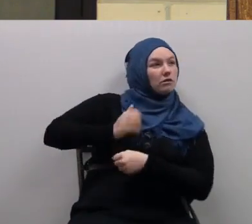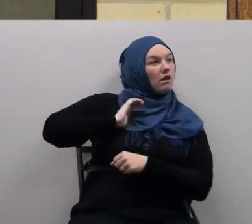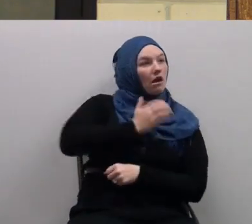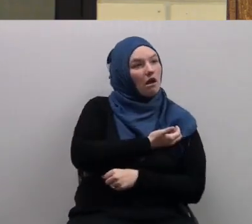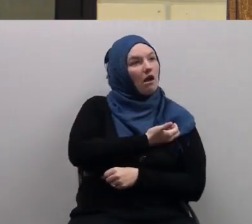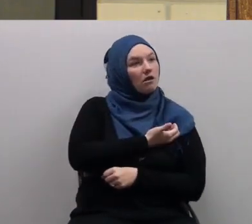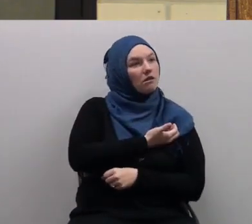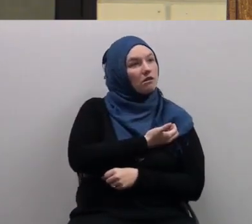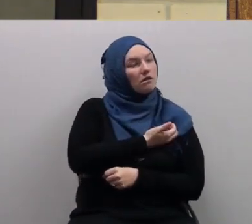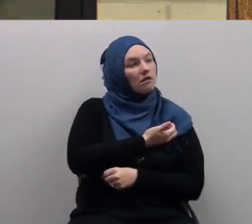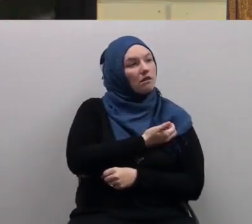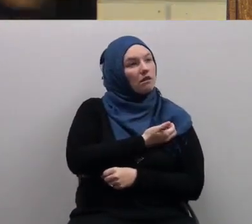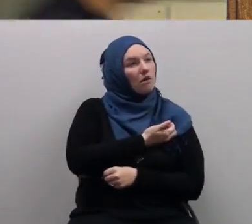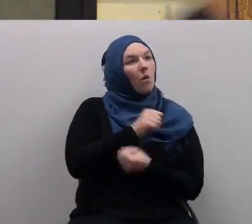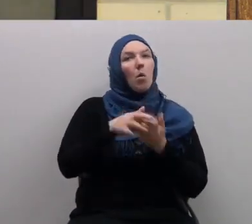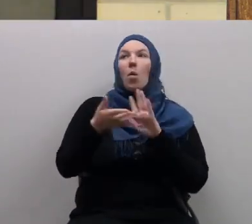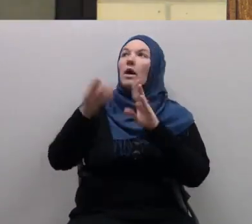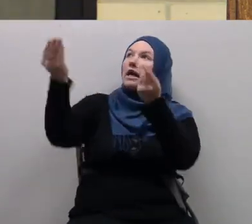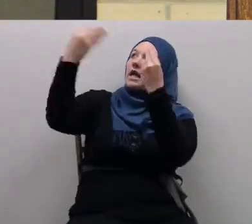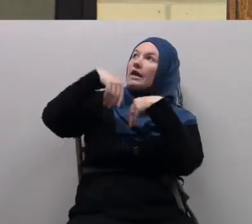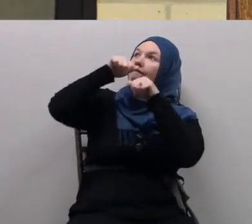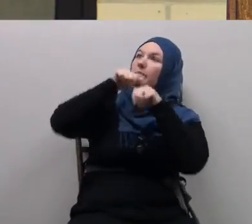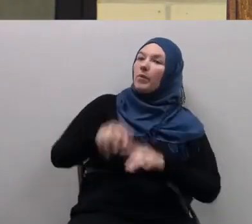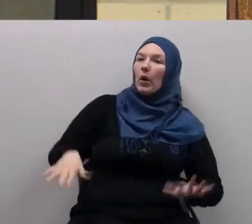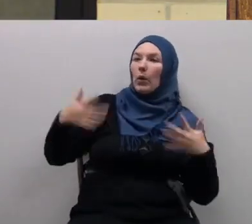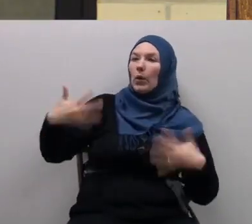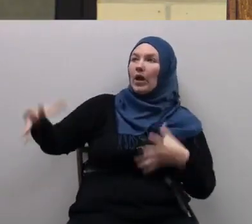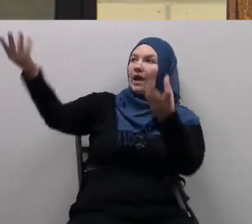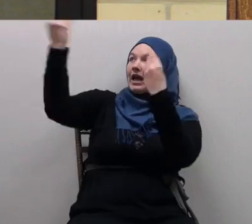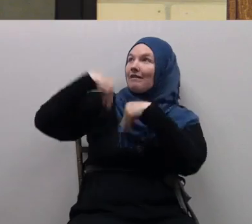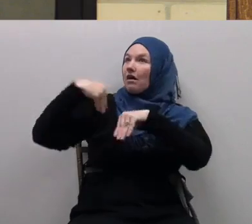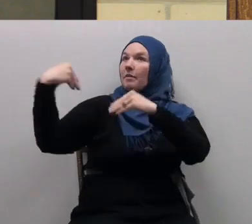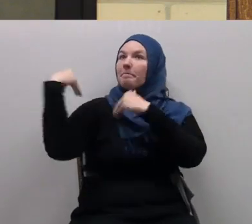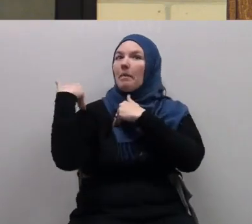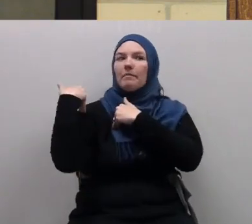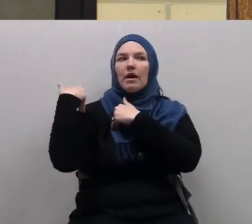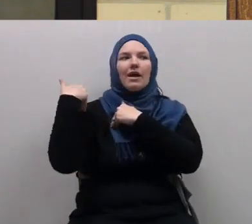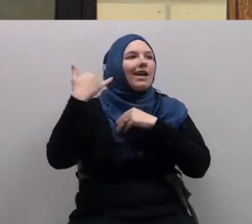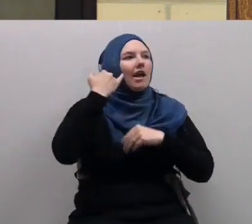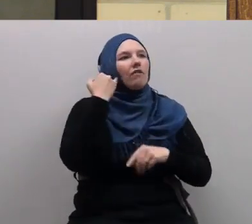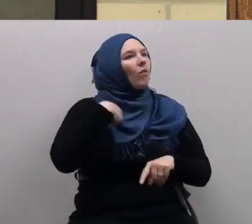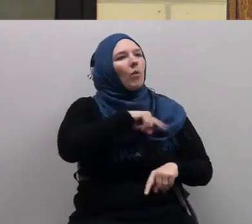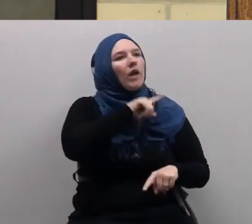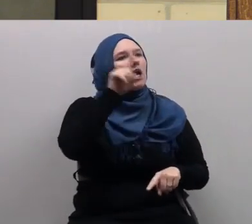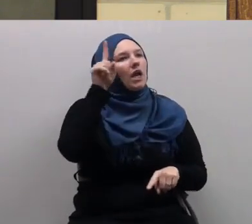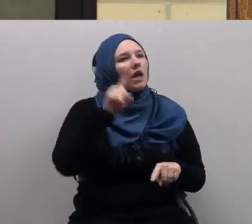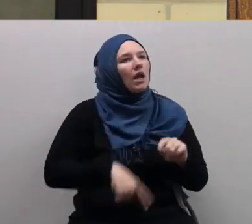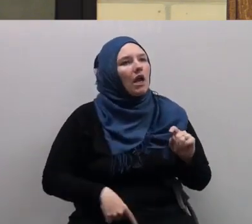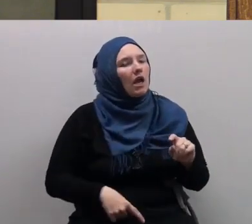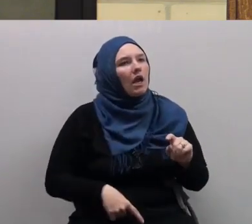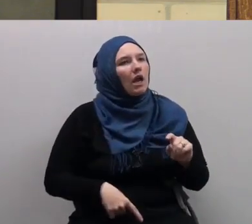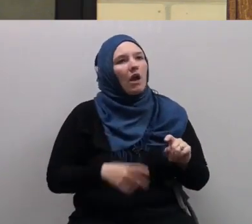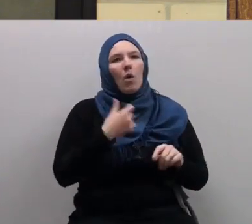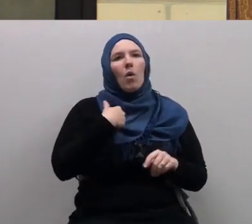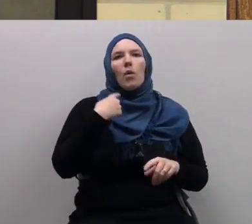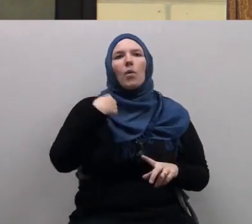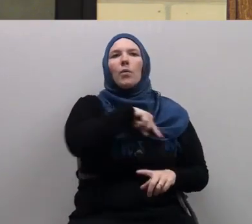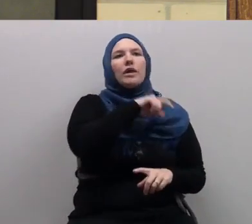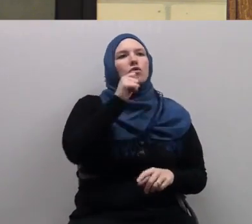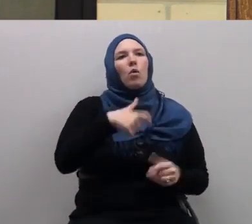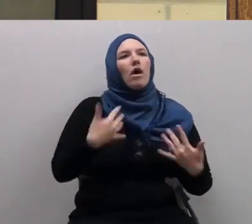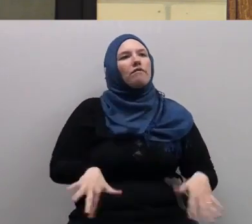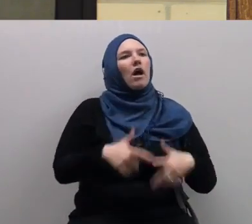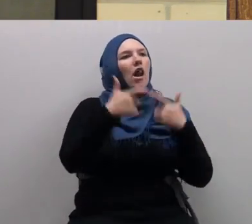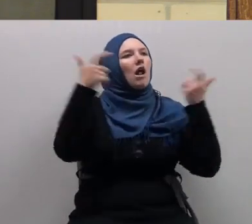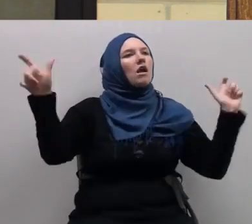of that or bless us with any of that if we do not have the level of